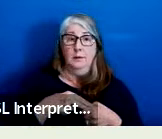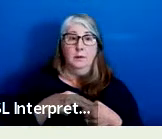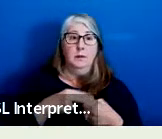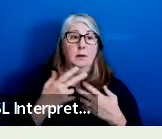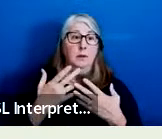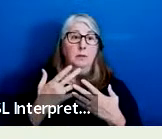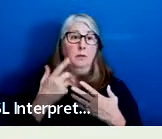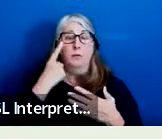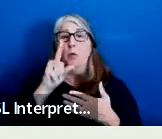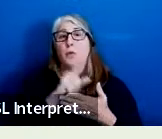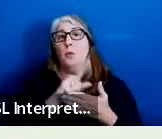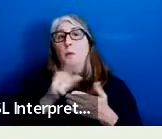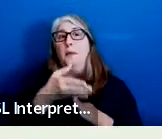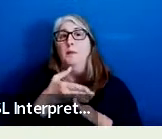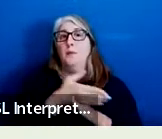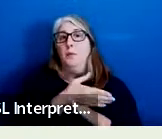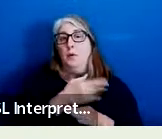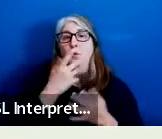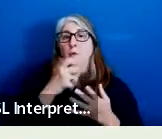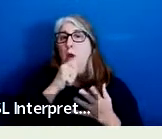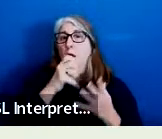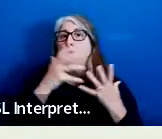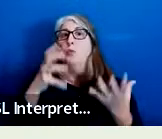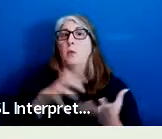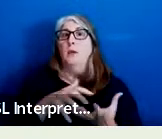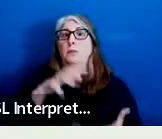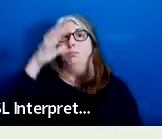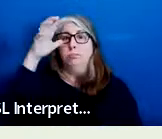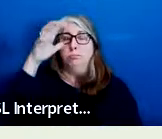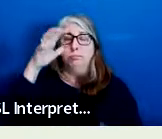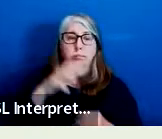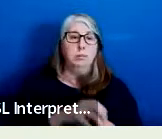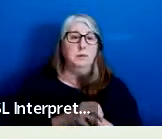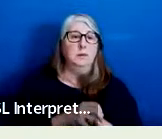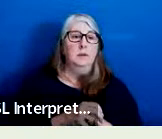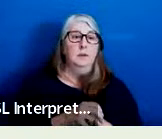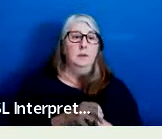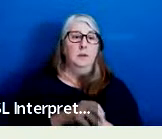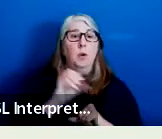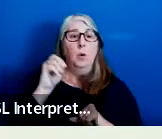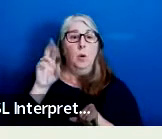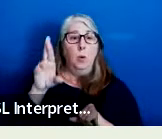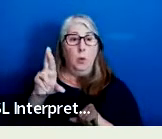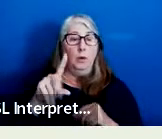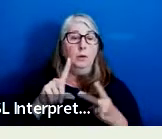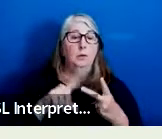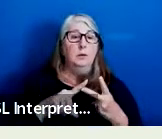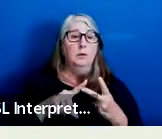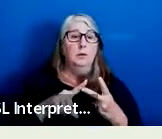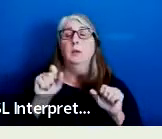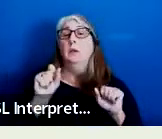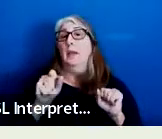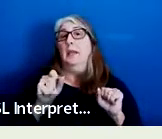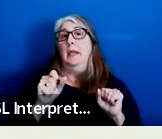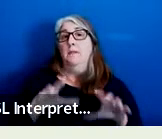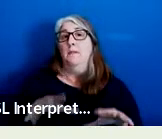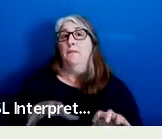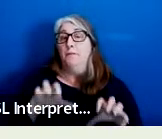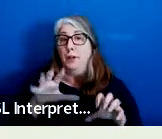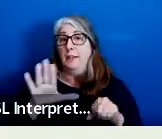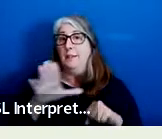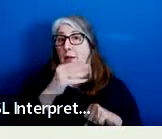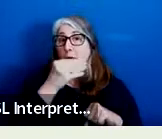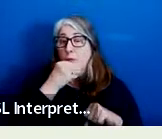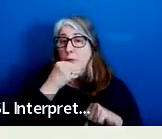avoid the accumulation of food until the next regular collection, or they can choose to freeze their